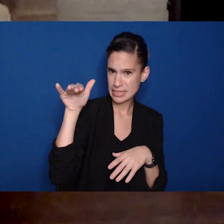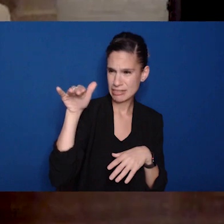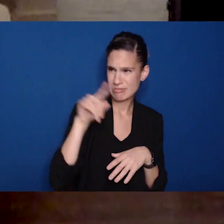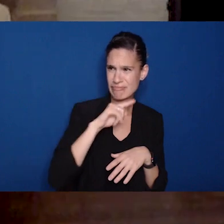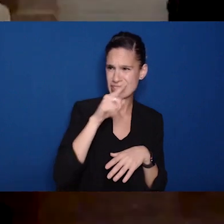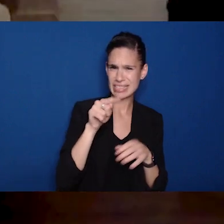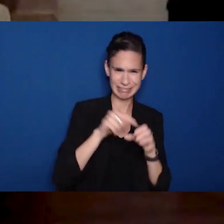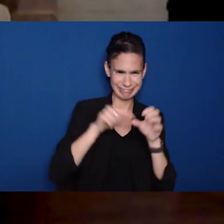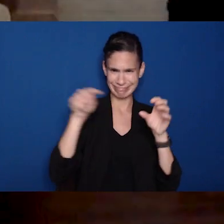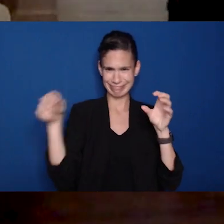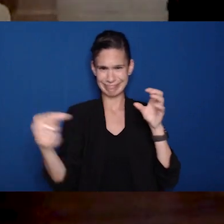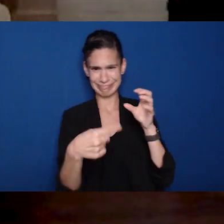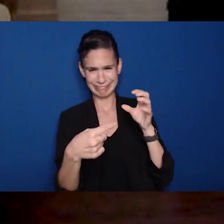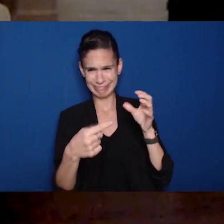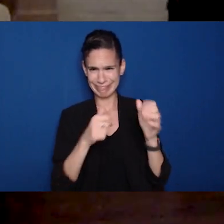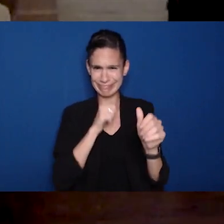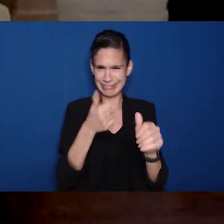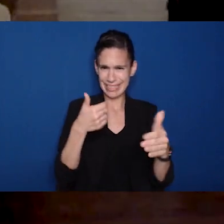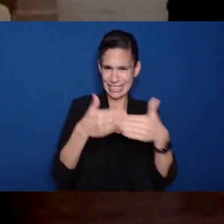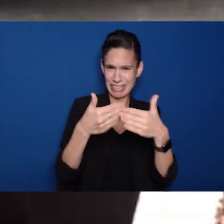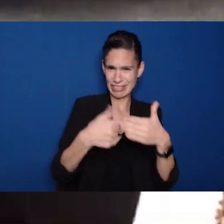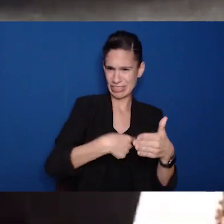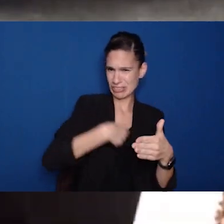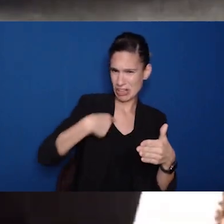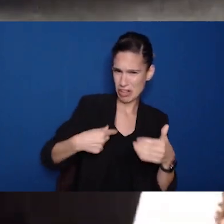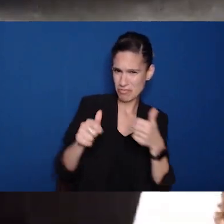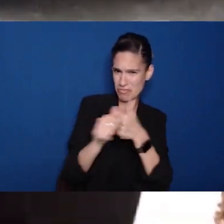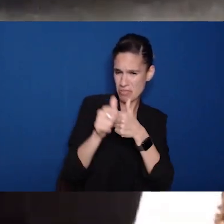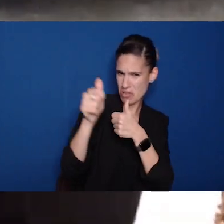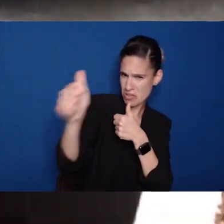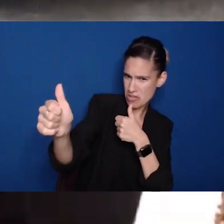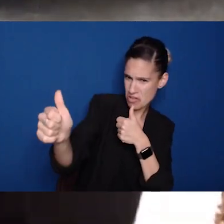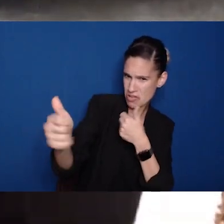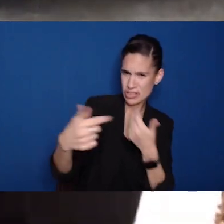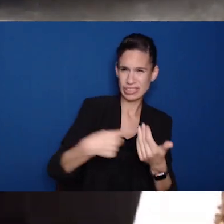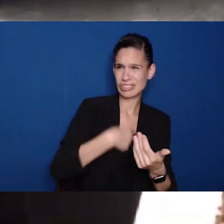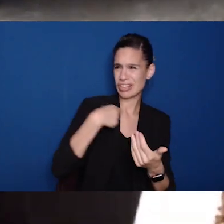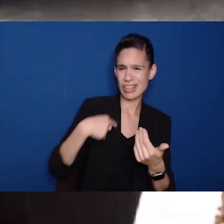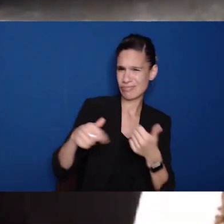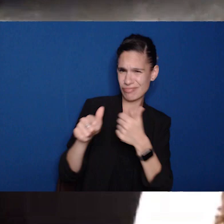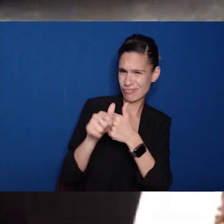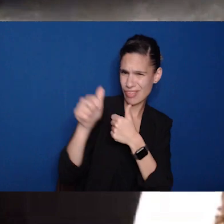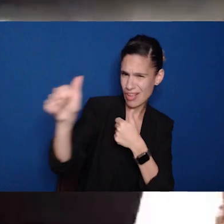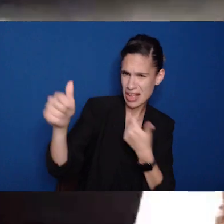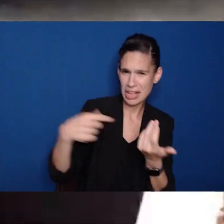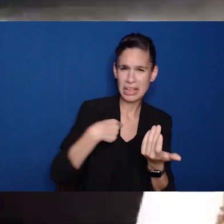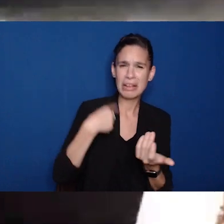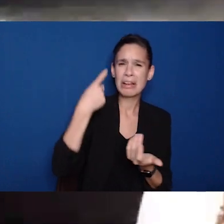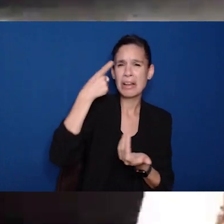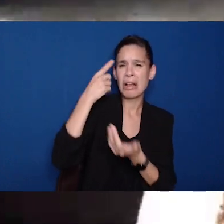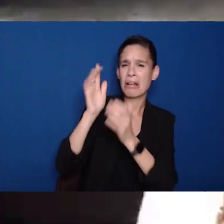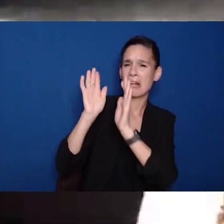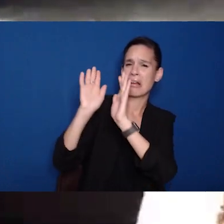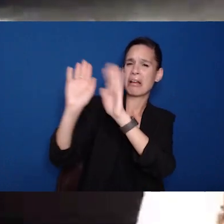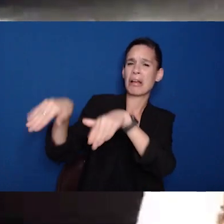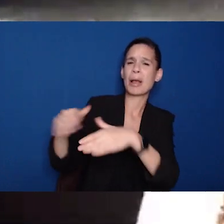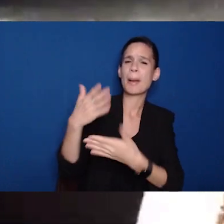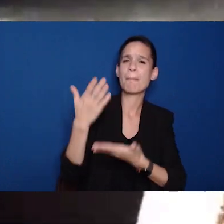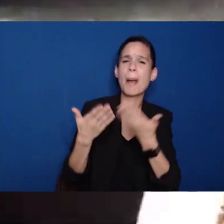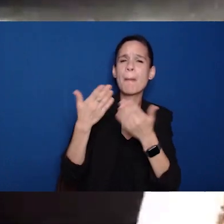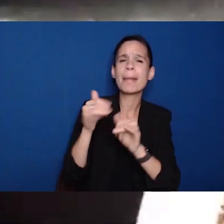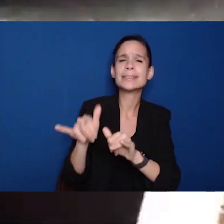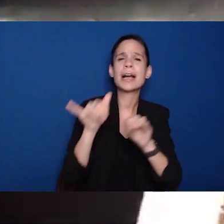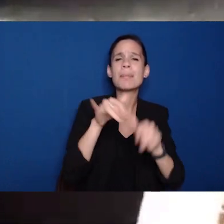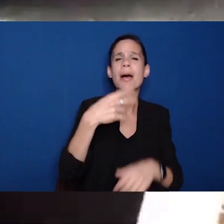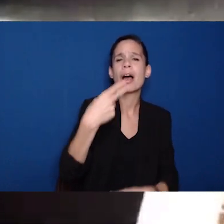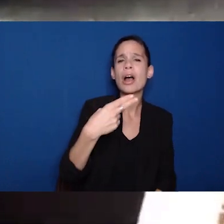from China. So what were your first thoughts? Yeah, you're right, because China is so far away. Many of us thought, perhaps another bird